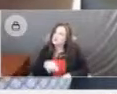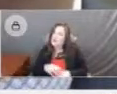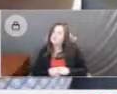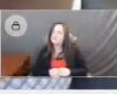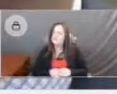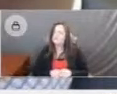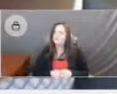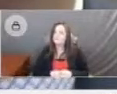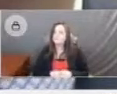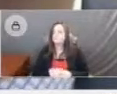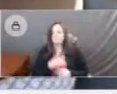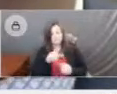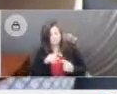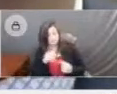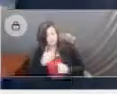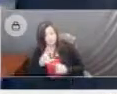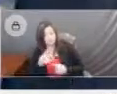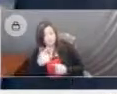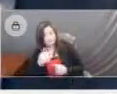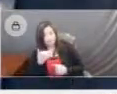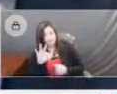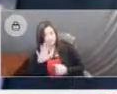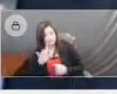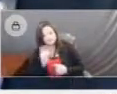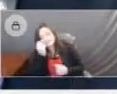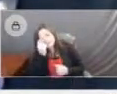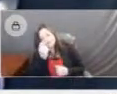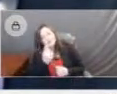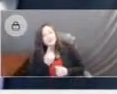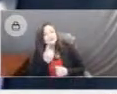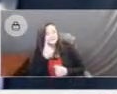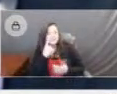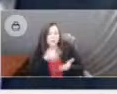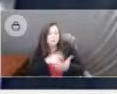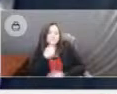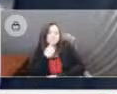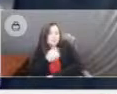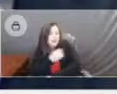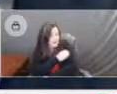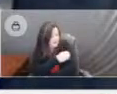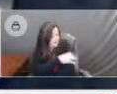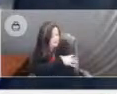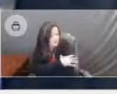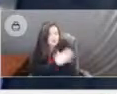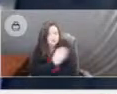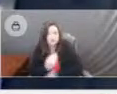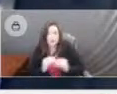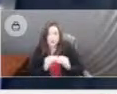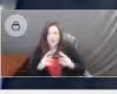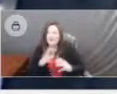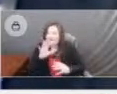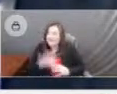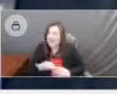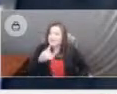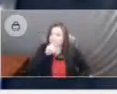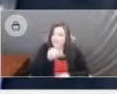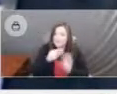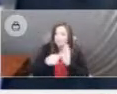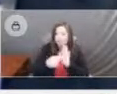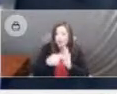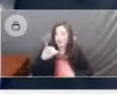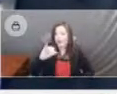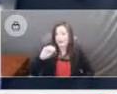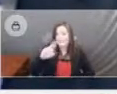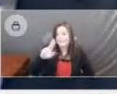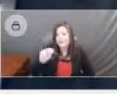to consider is when you see some of these effects, the redness, the swelling, this is a sign of an immune reaction, which is one of the things that